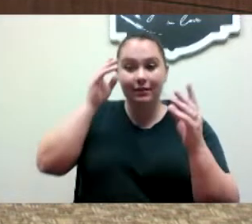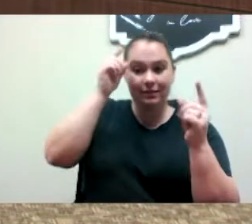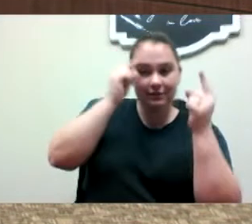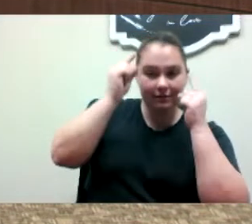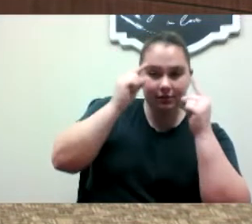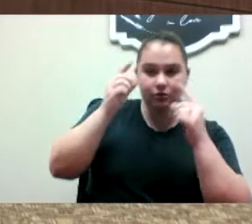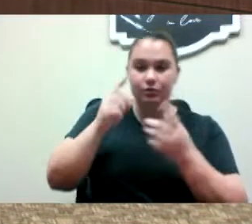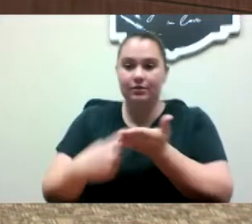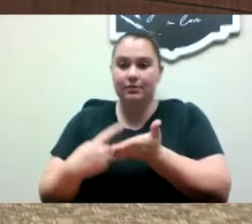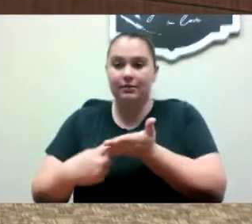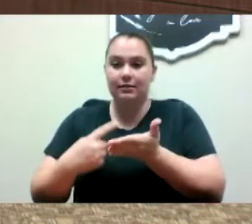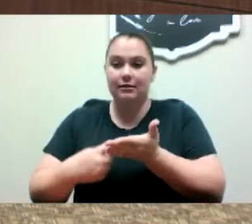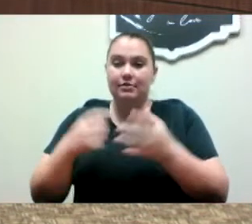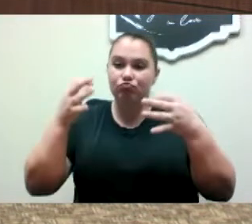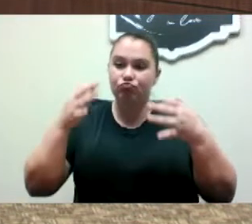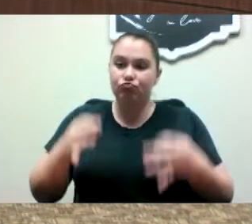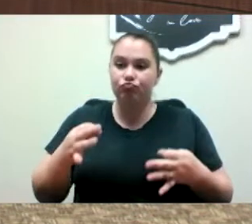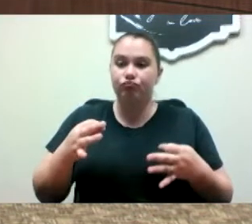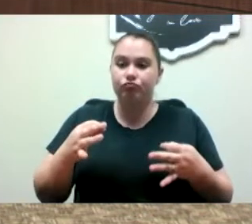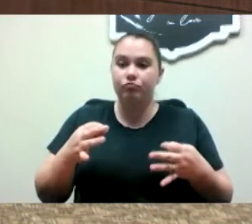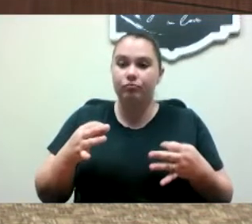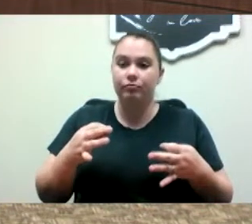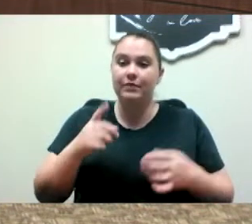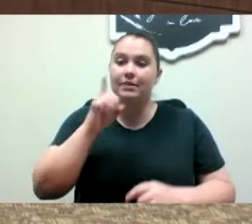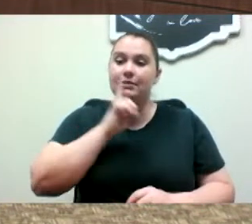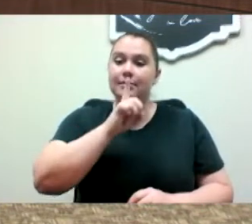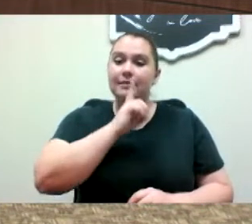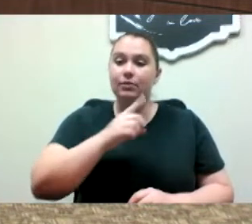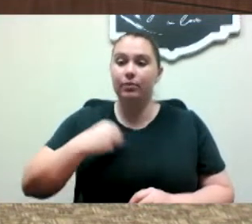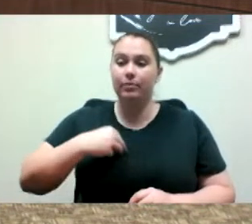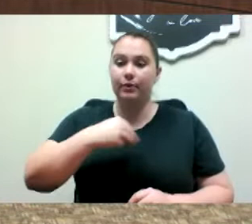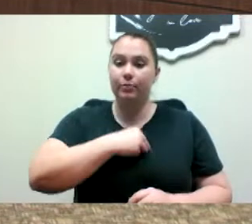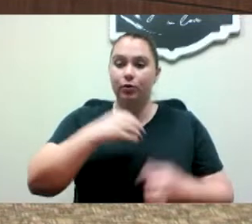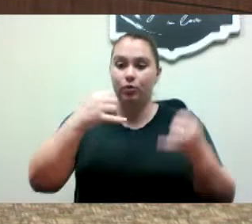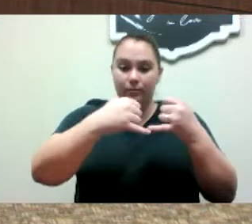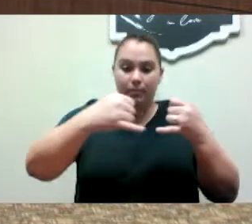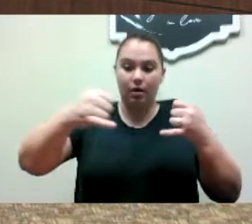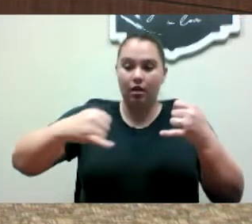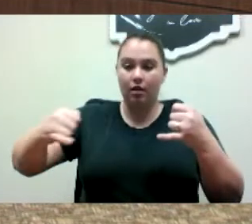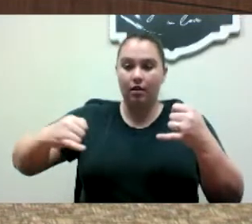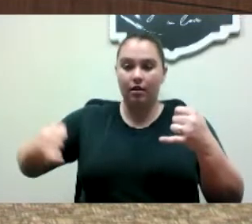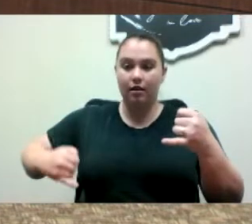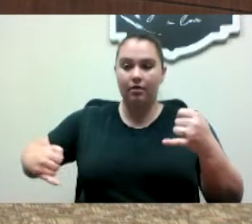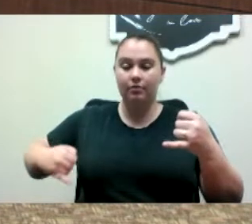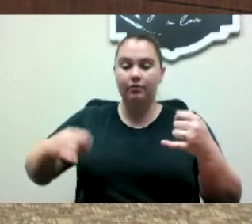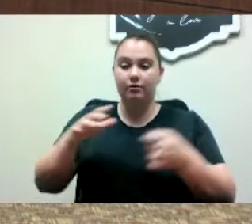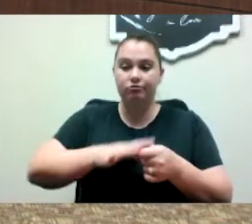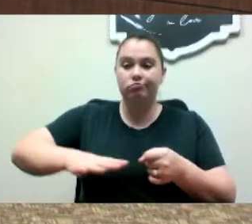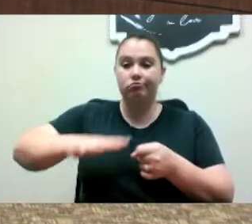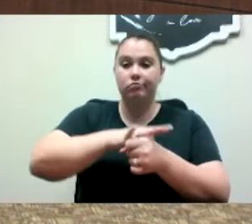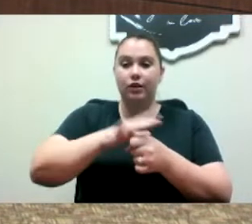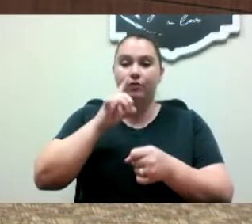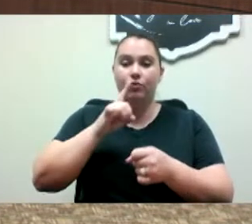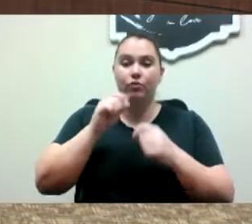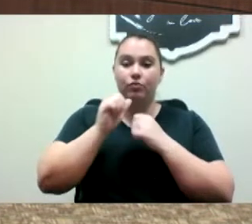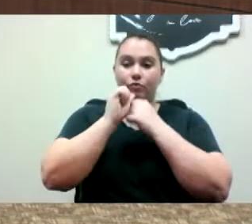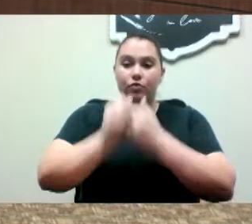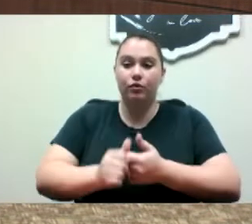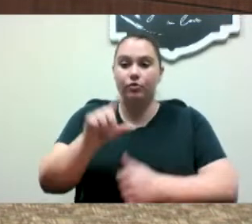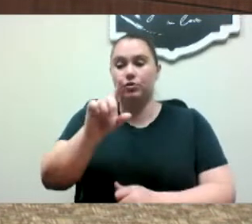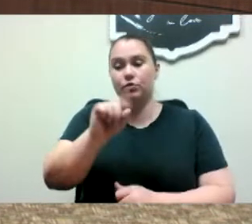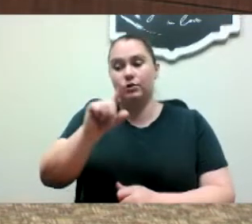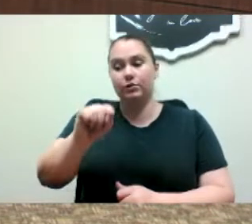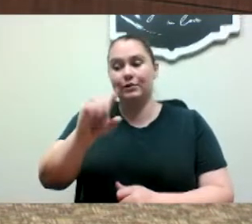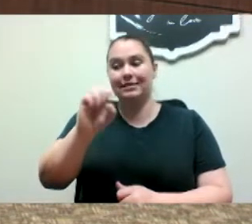and take action regarding single-member trustee district boundaries following the 2020 census. Thank you,